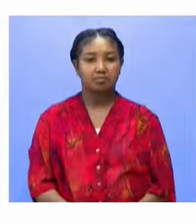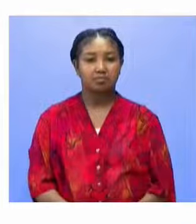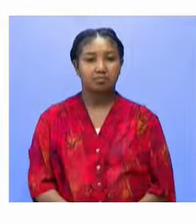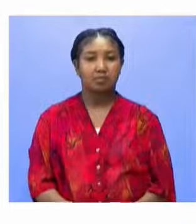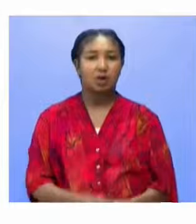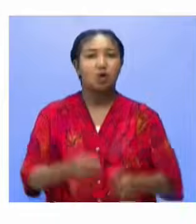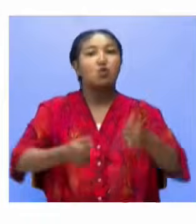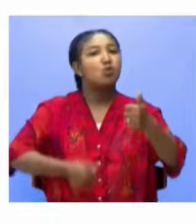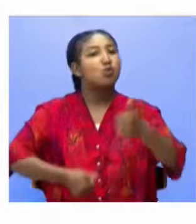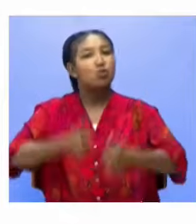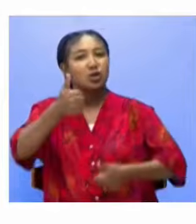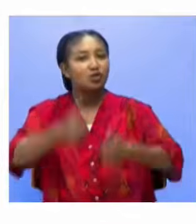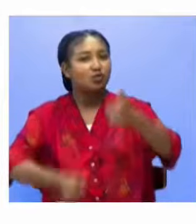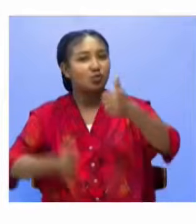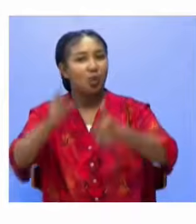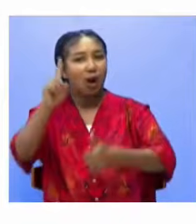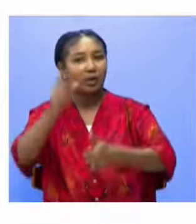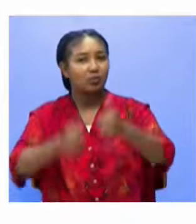Which one?